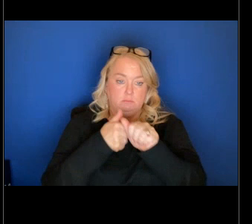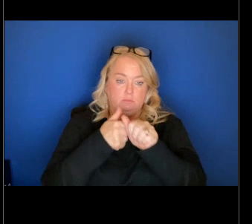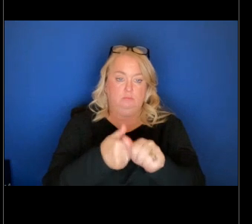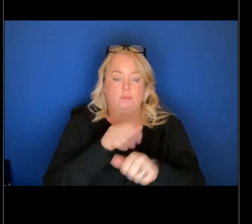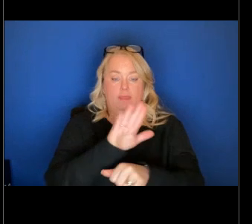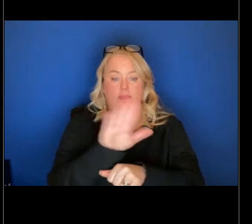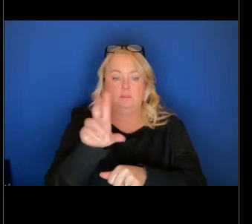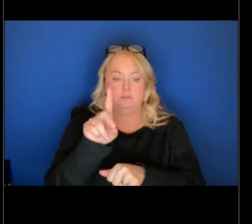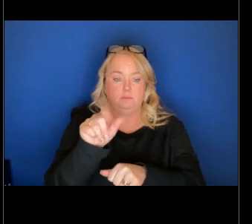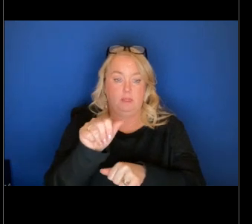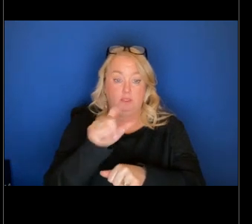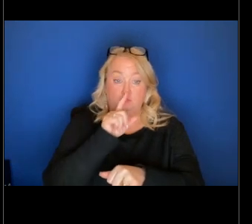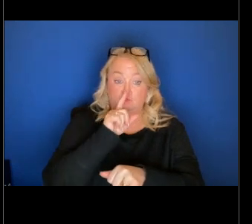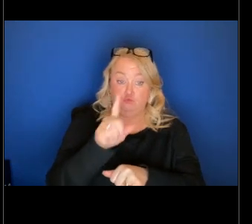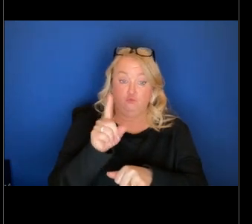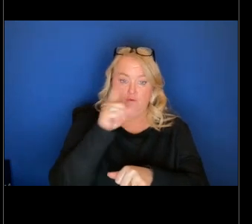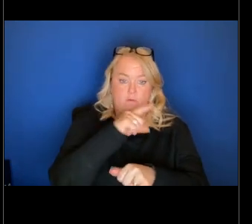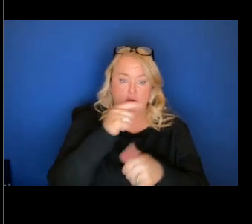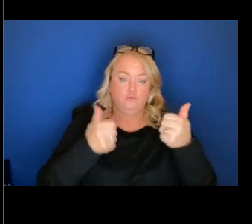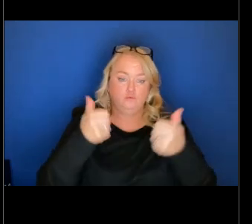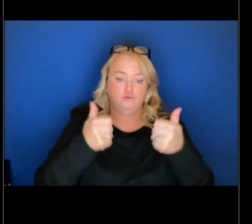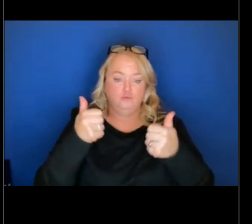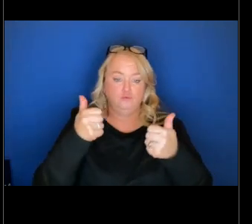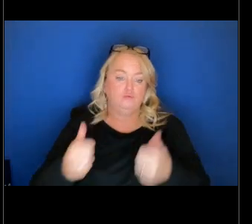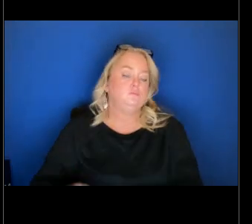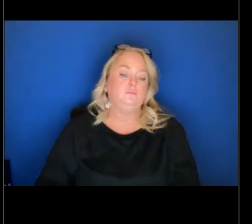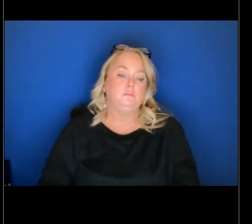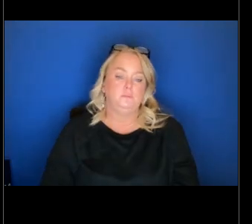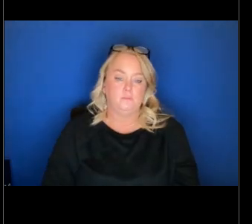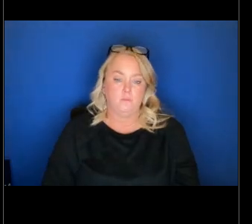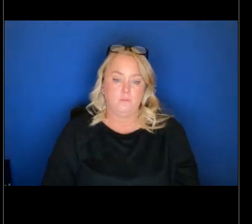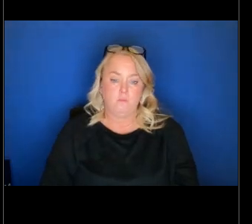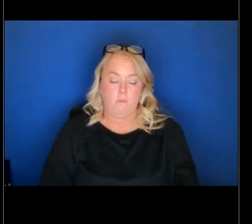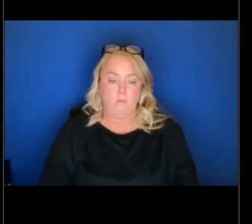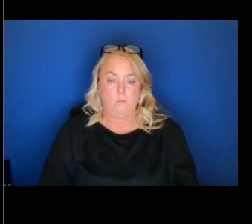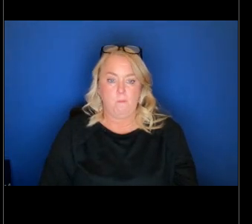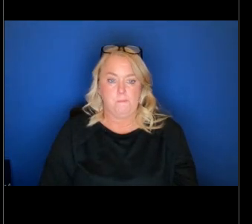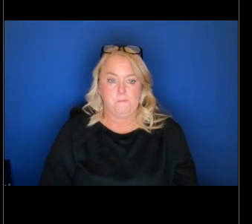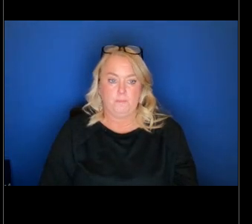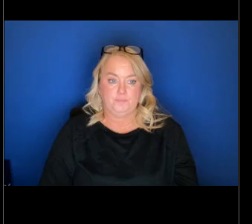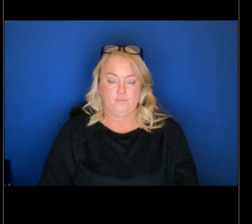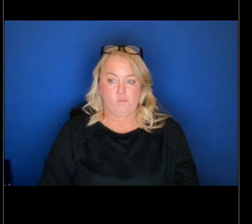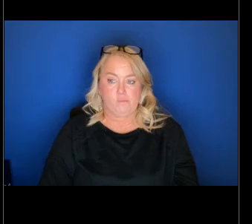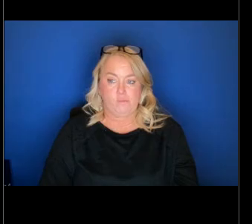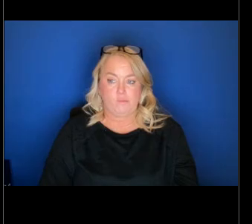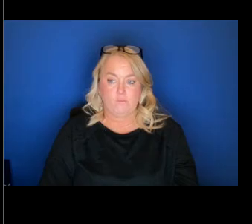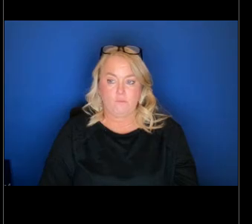disability. Is that A, true, or B, false?